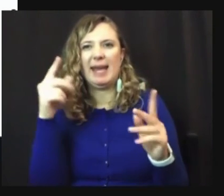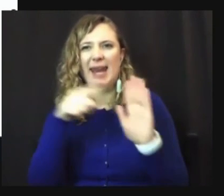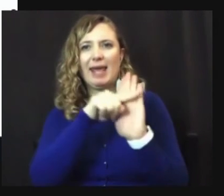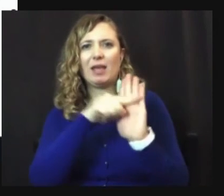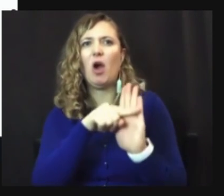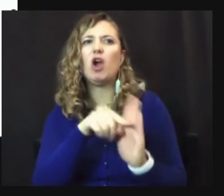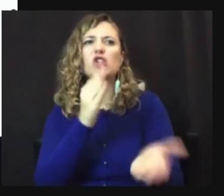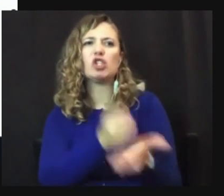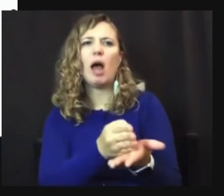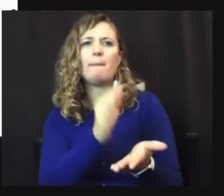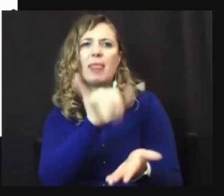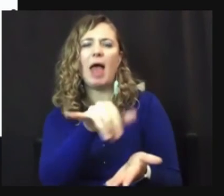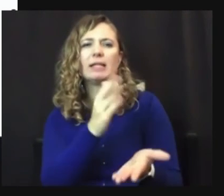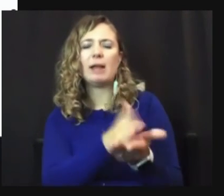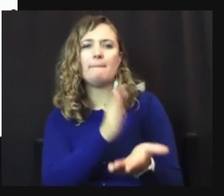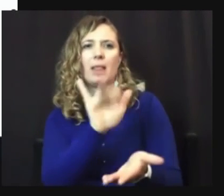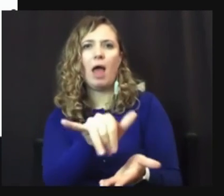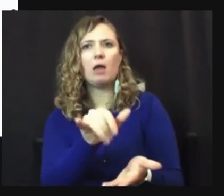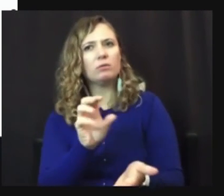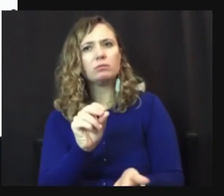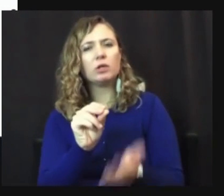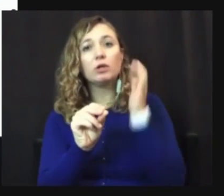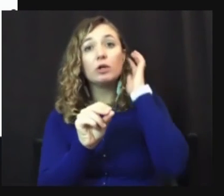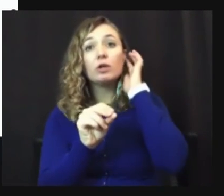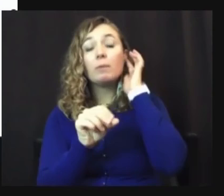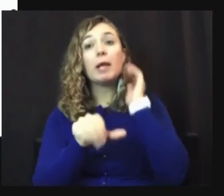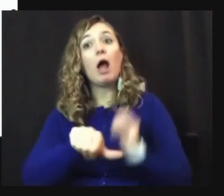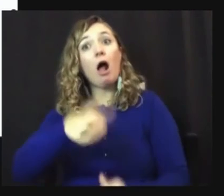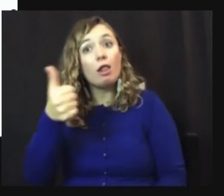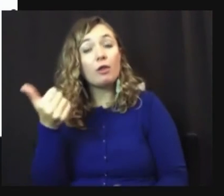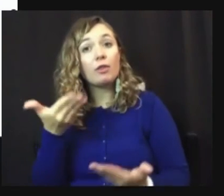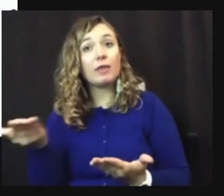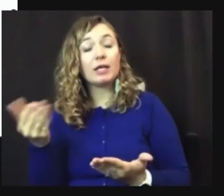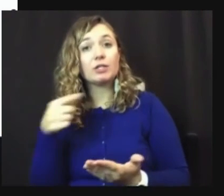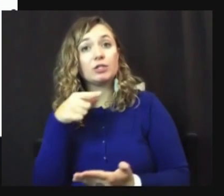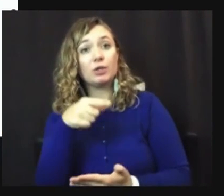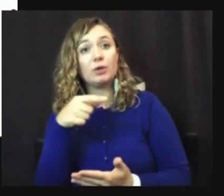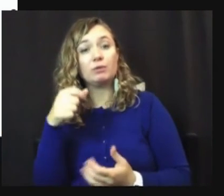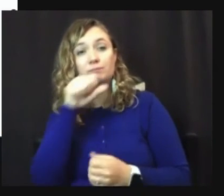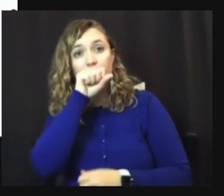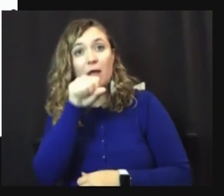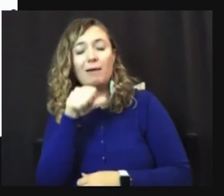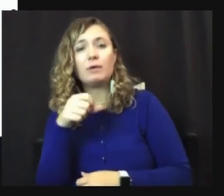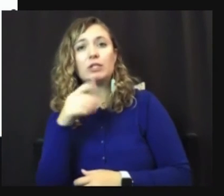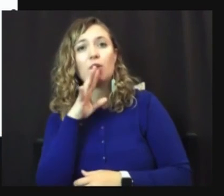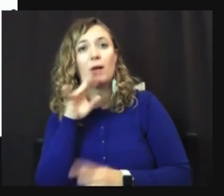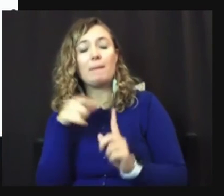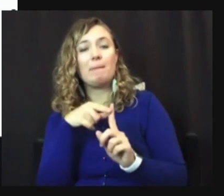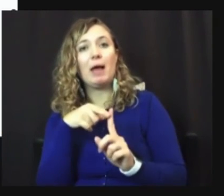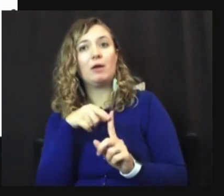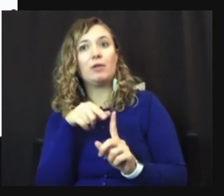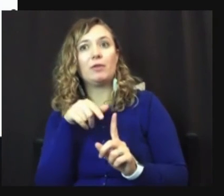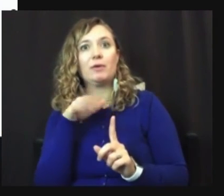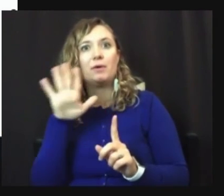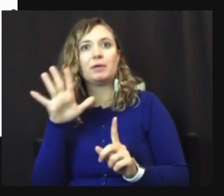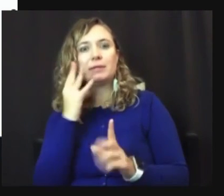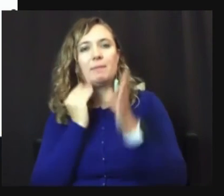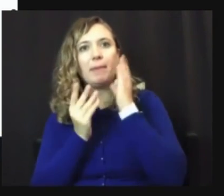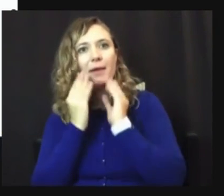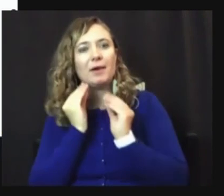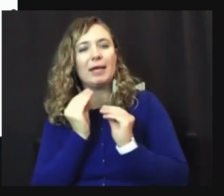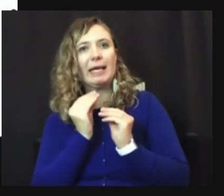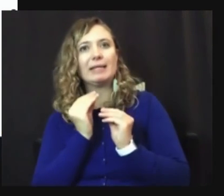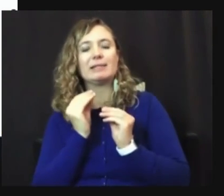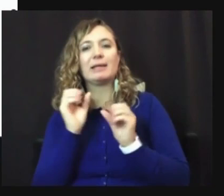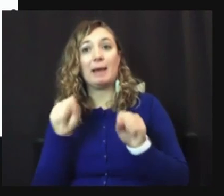that stem. Like, what other stems do you love? Let's talk about how great those are. Let's talk about how wonderful those experiences can be and